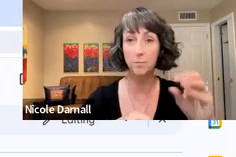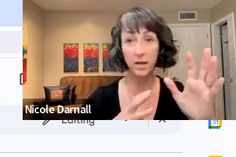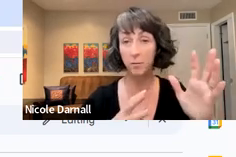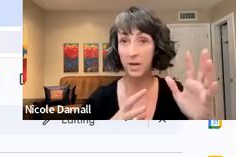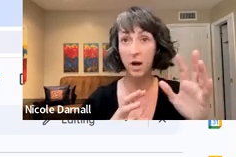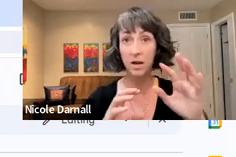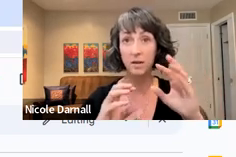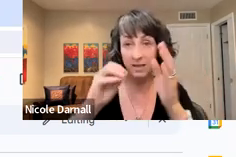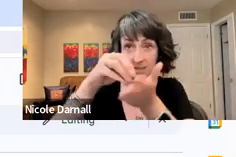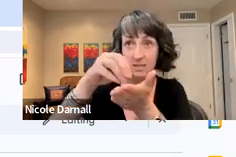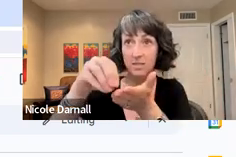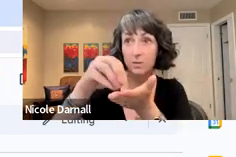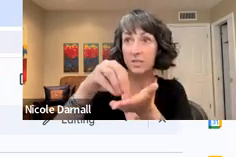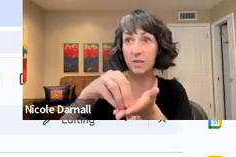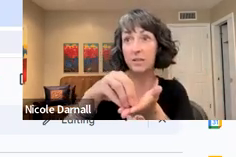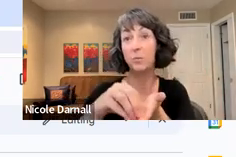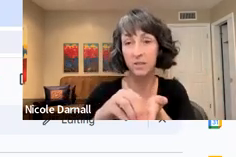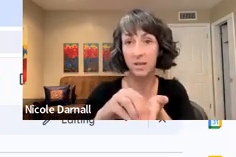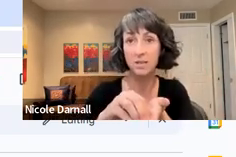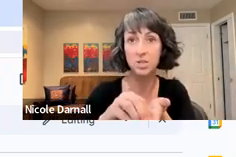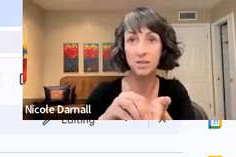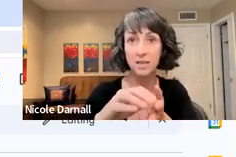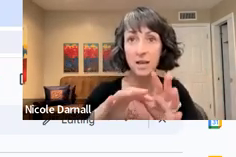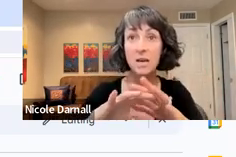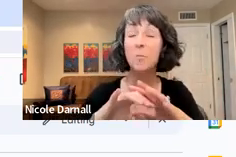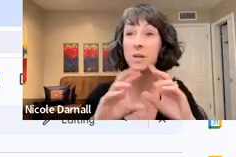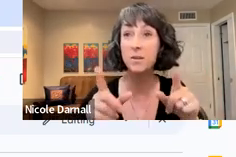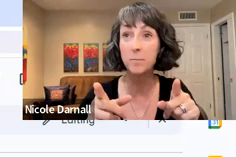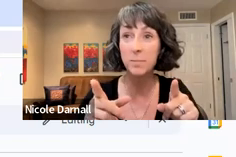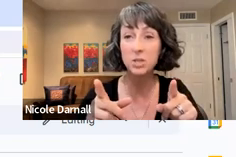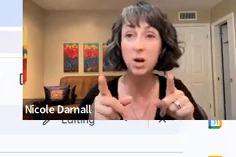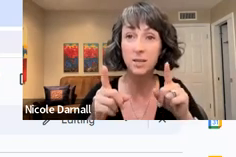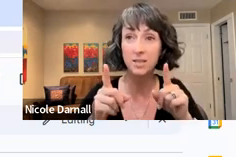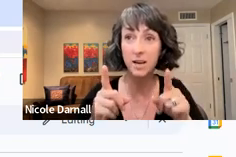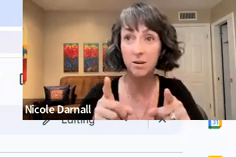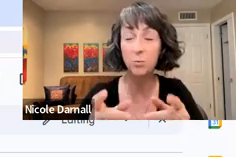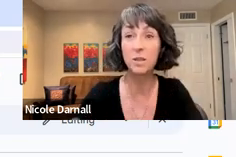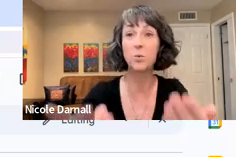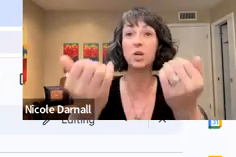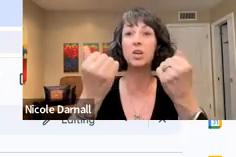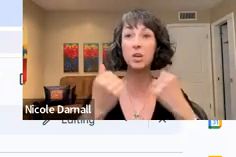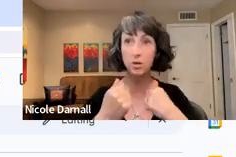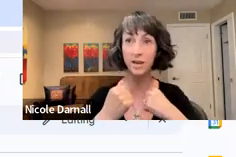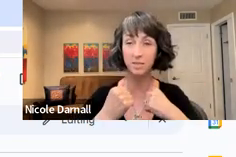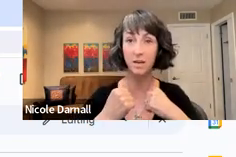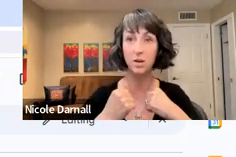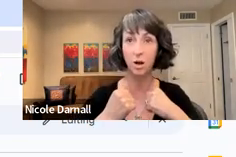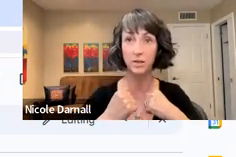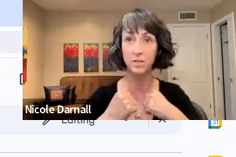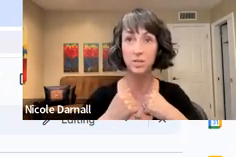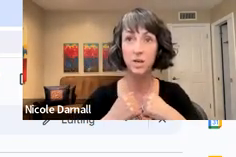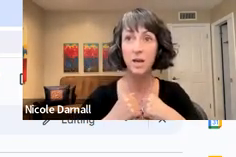pilots that may or may not exist specifically within GSA, but there may be a targeted area where they want to curate